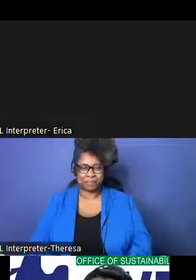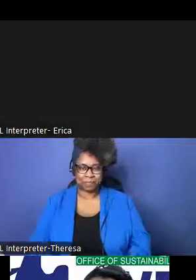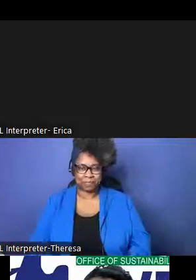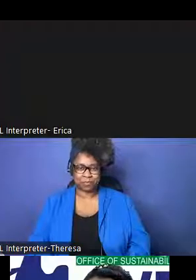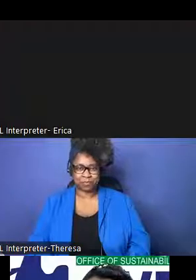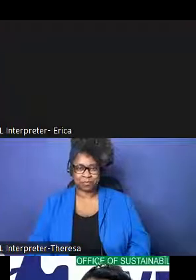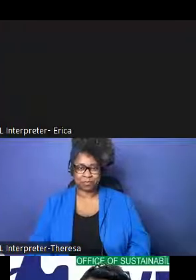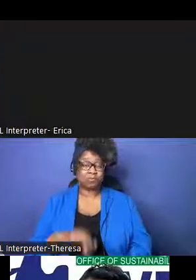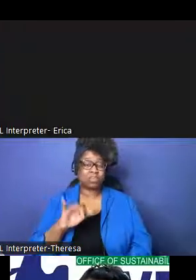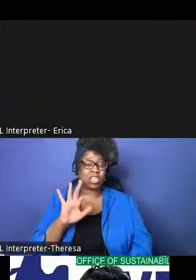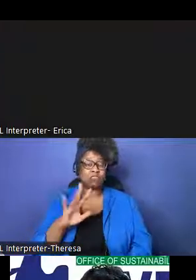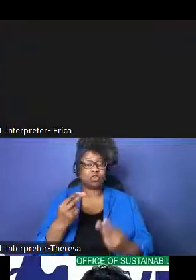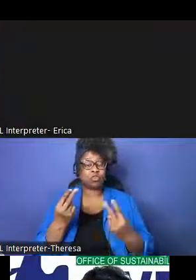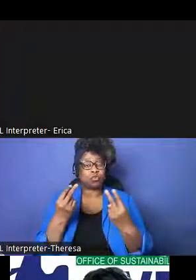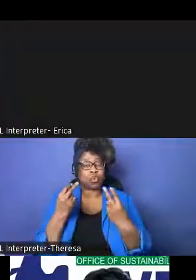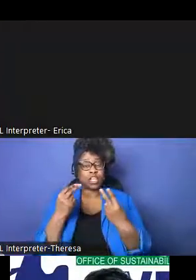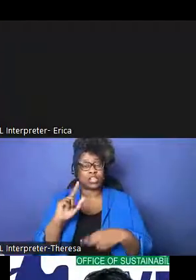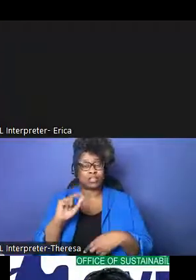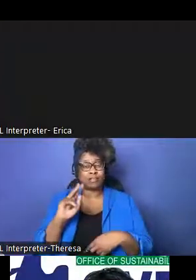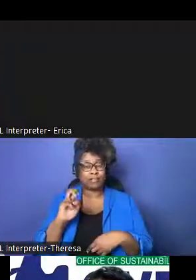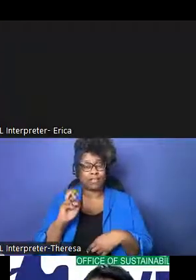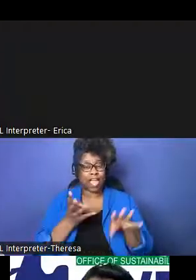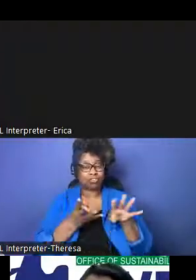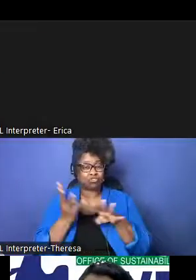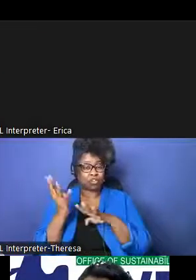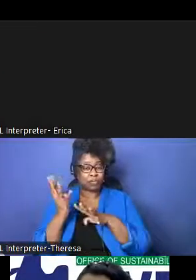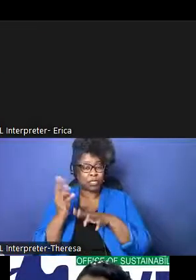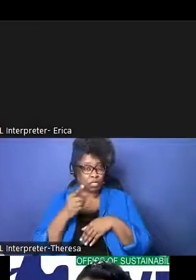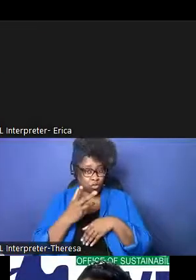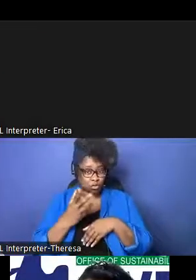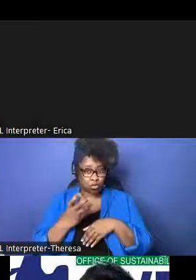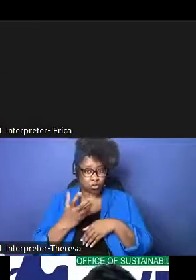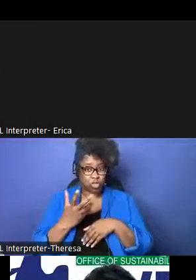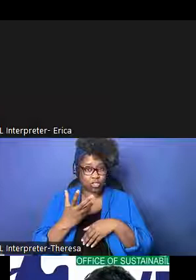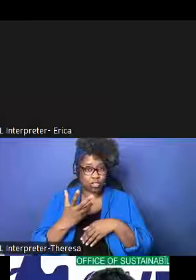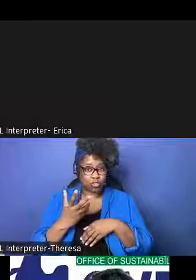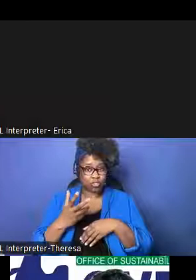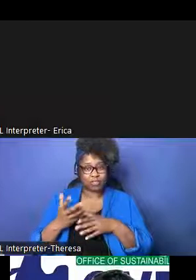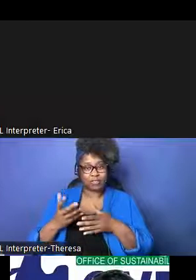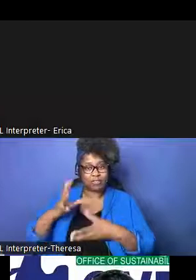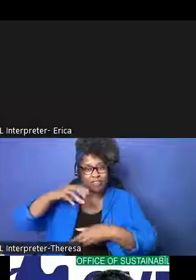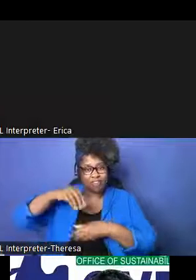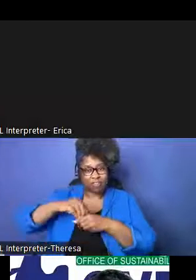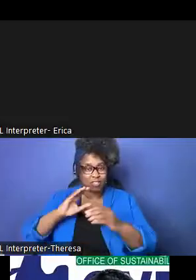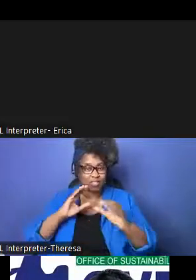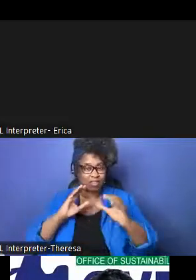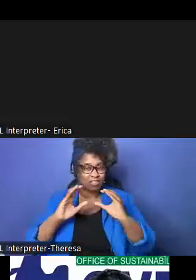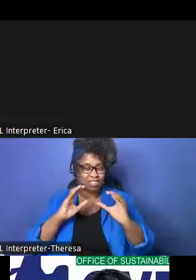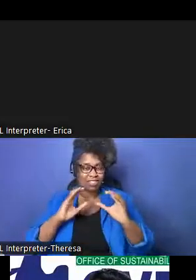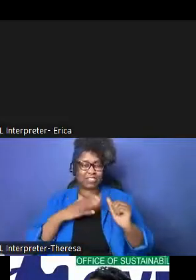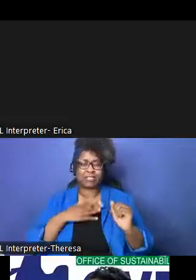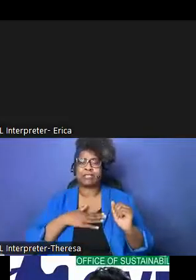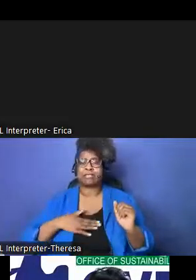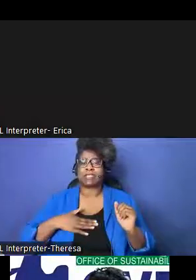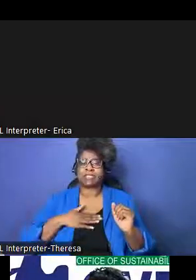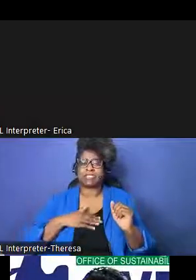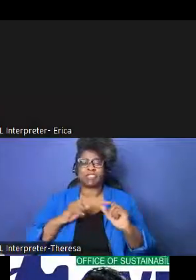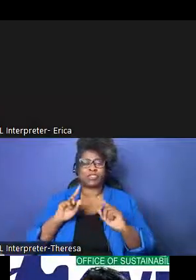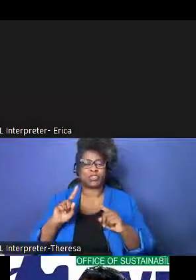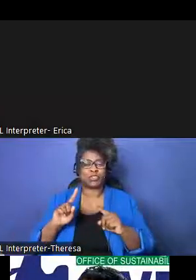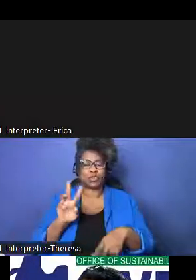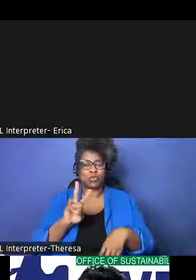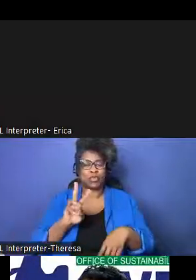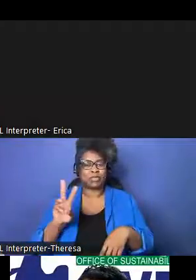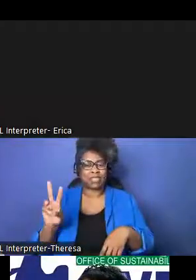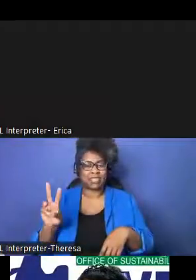If you are watching over live stream and want to engage directly in the conversation, please do go to our website so that you